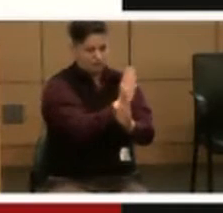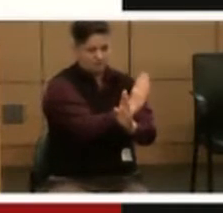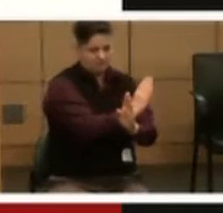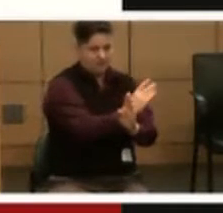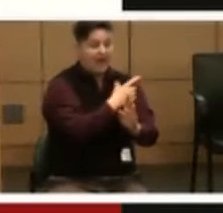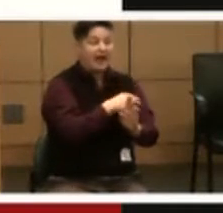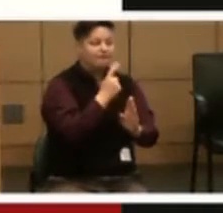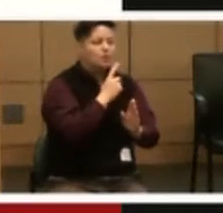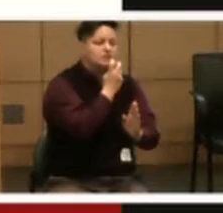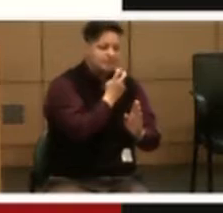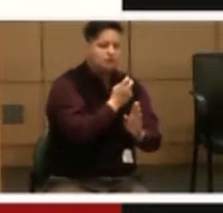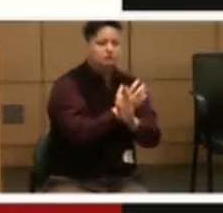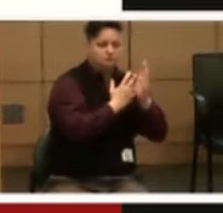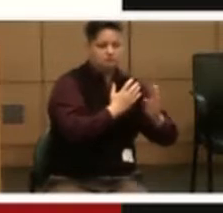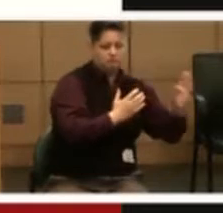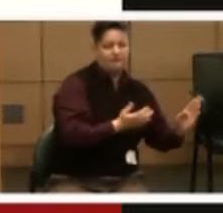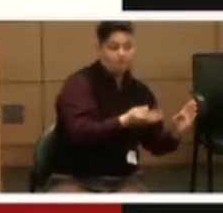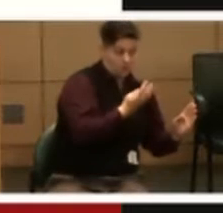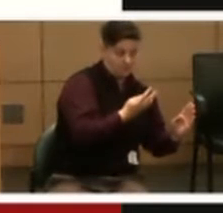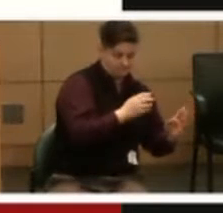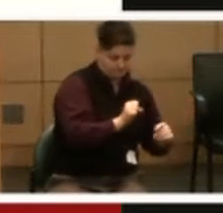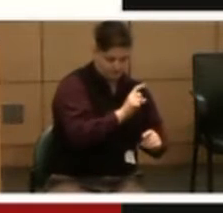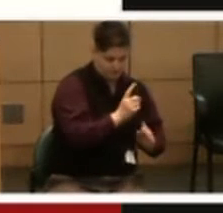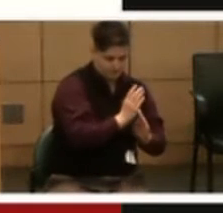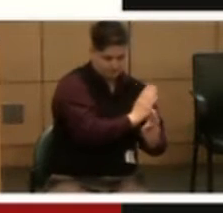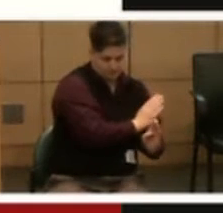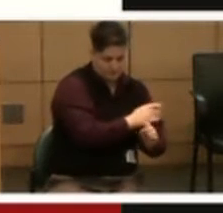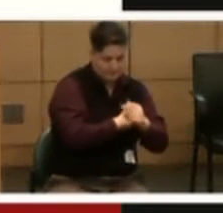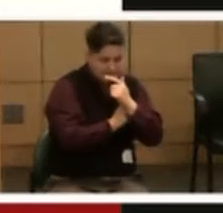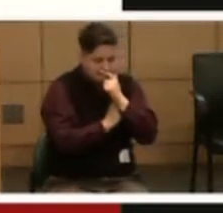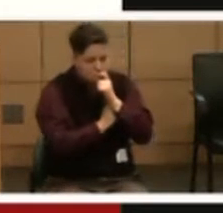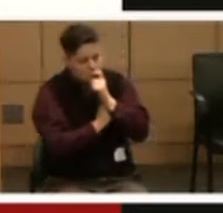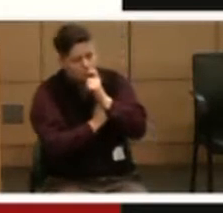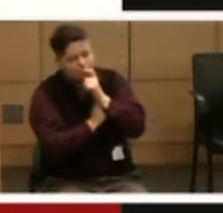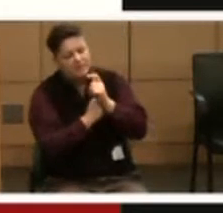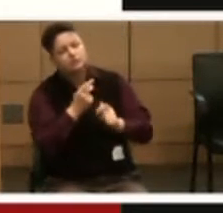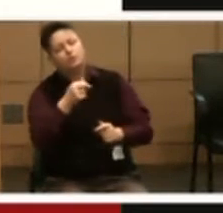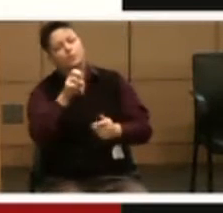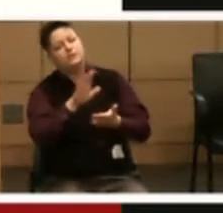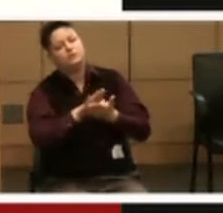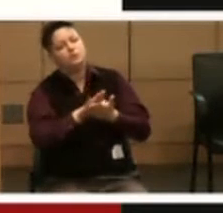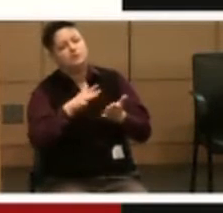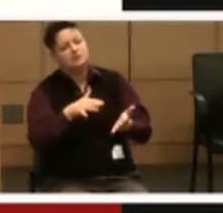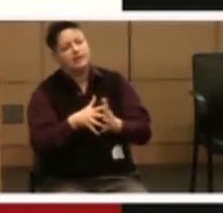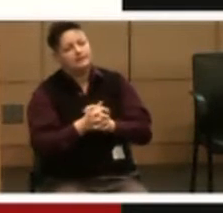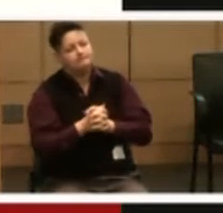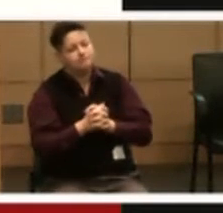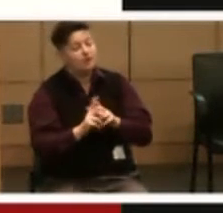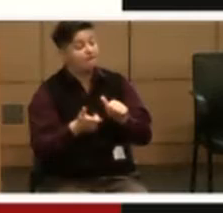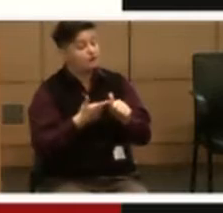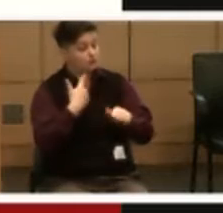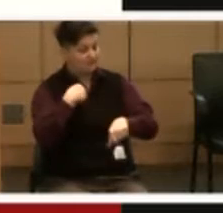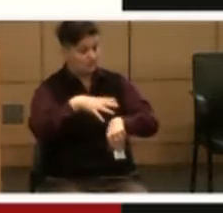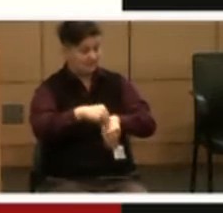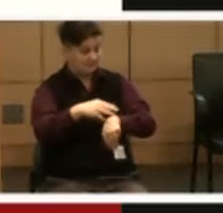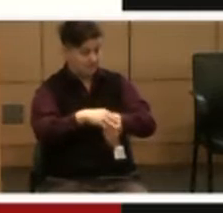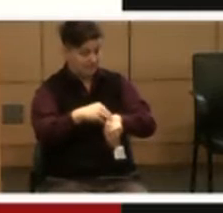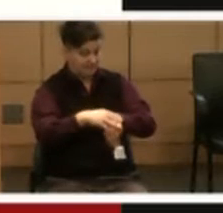In the preschool children, again, we just have very few studies. The first one from Sweden showed